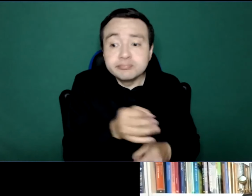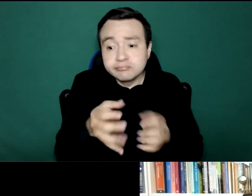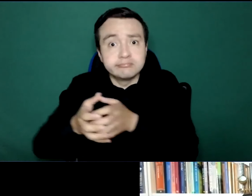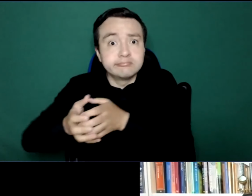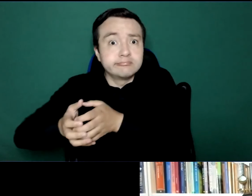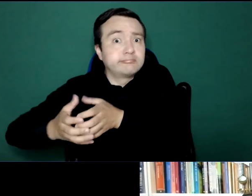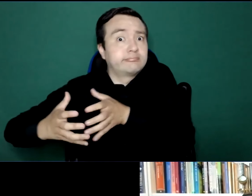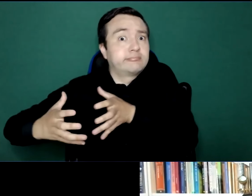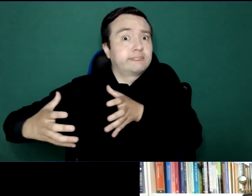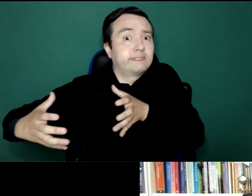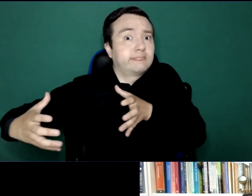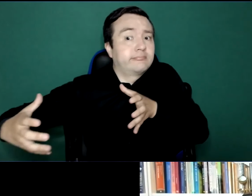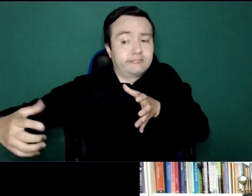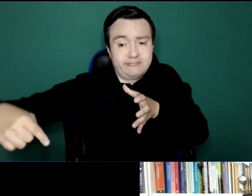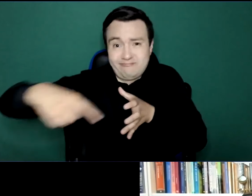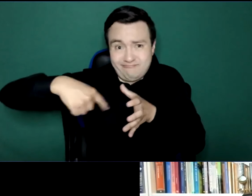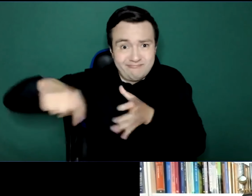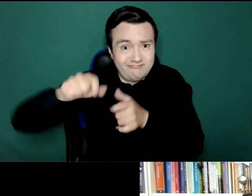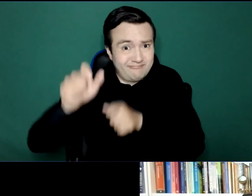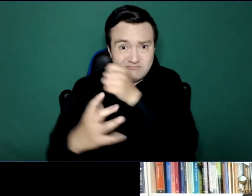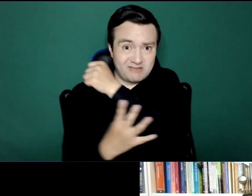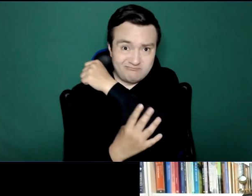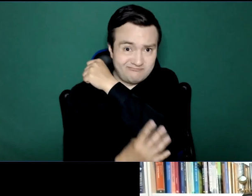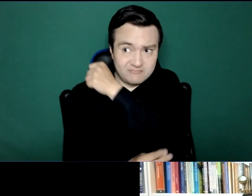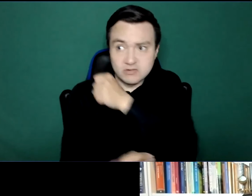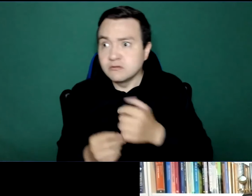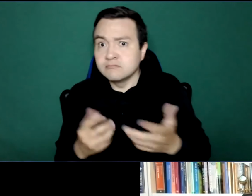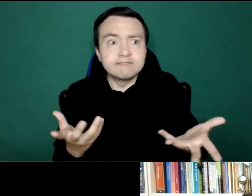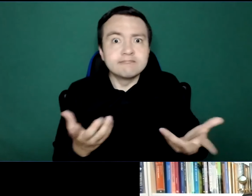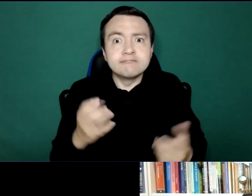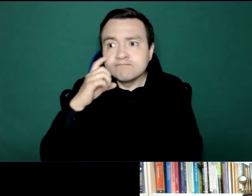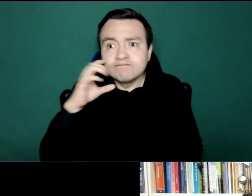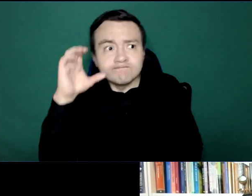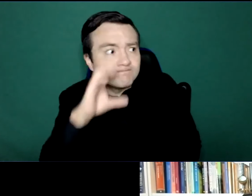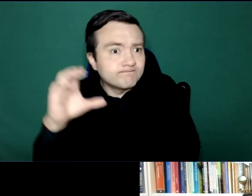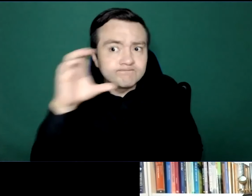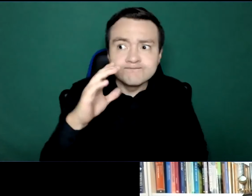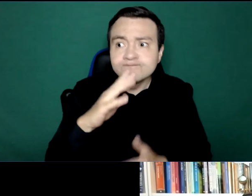with lower income find barriers in seeking for health services